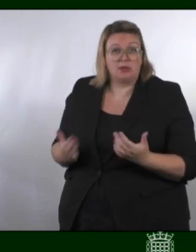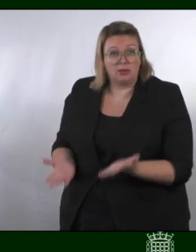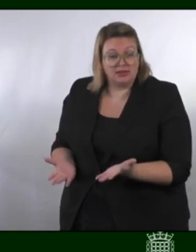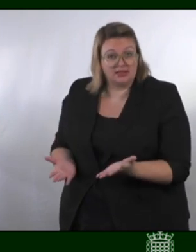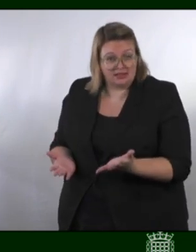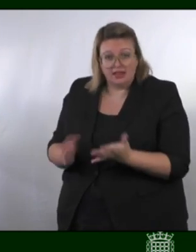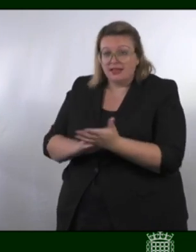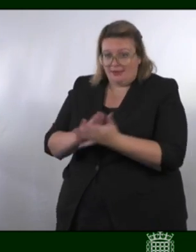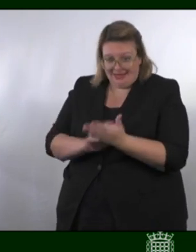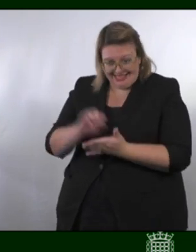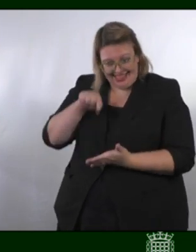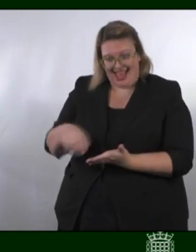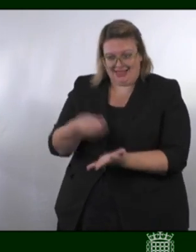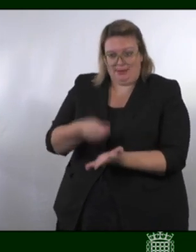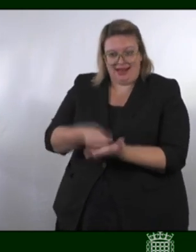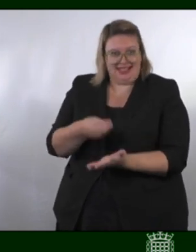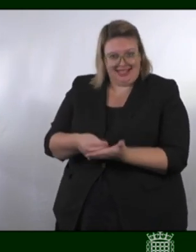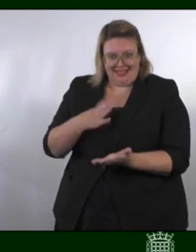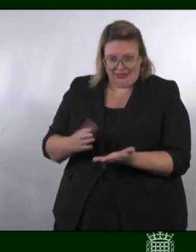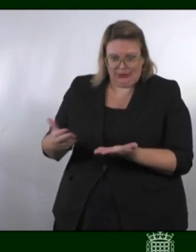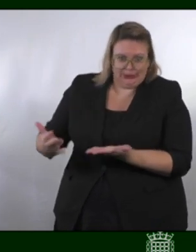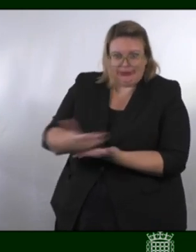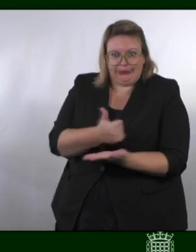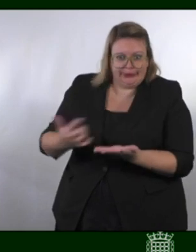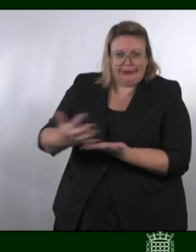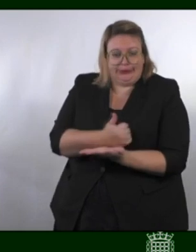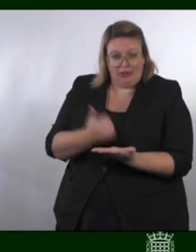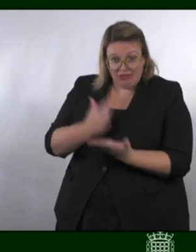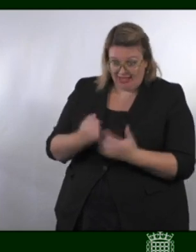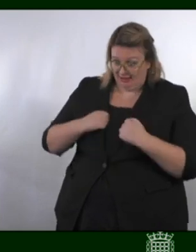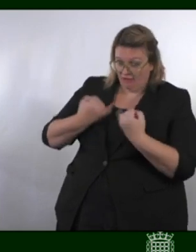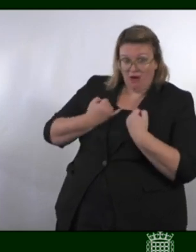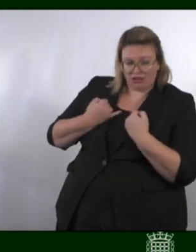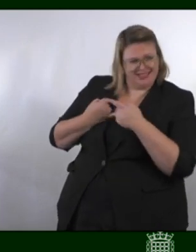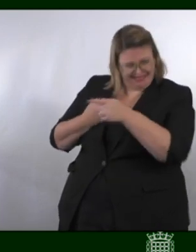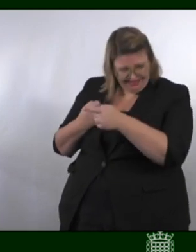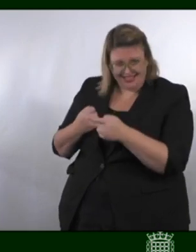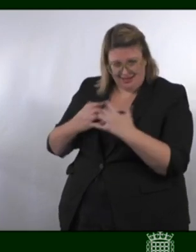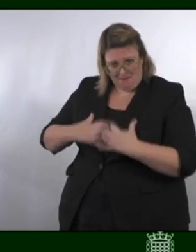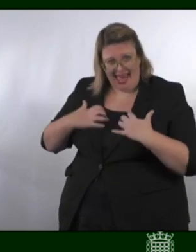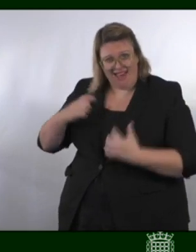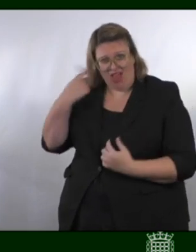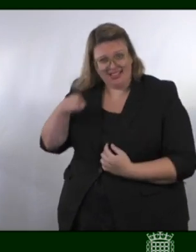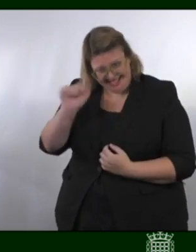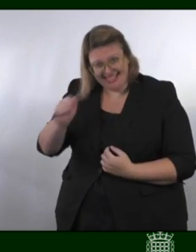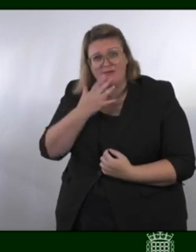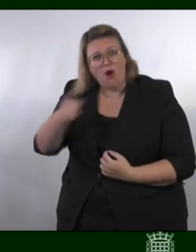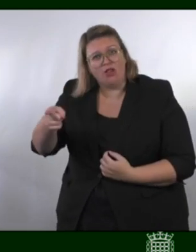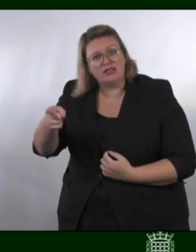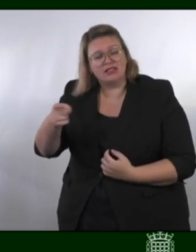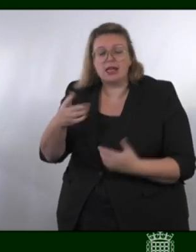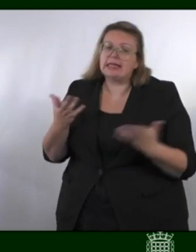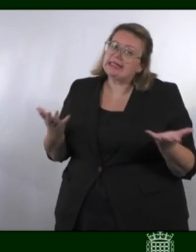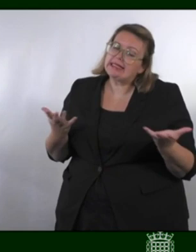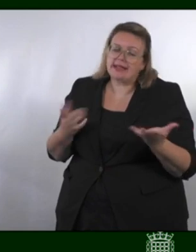need to make up that deficit is entirely down to him. It is entirely his responsibility. Any expansion of the